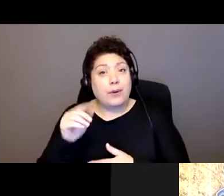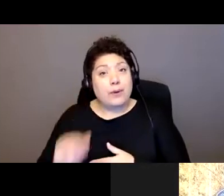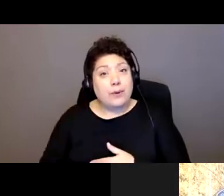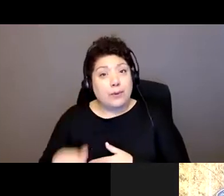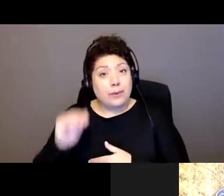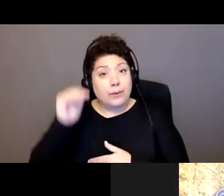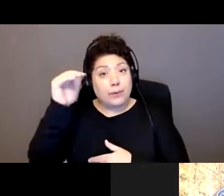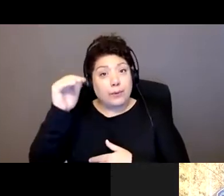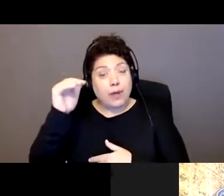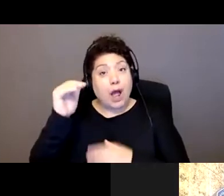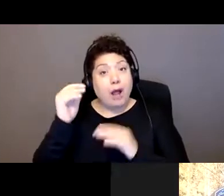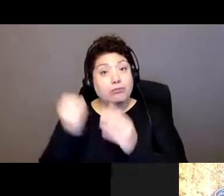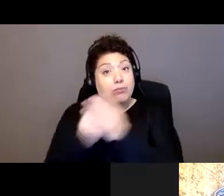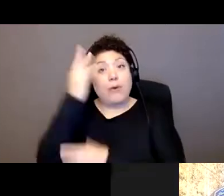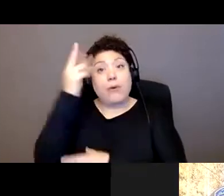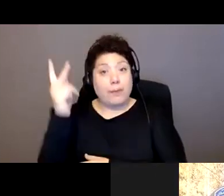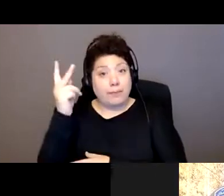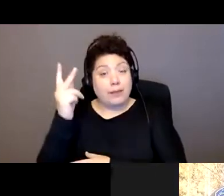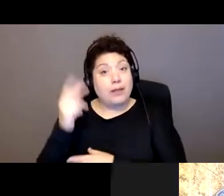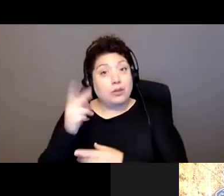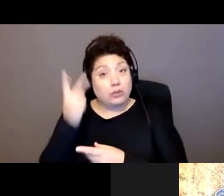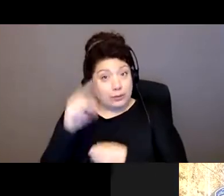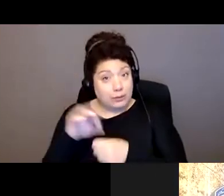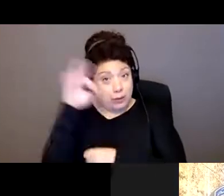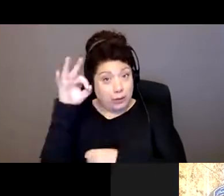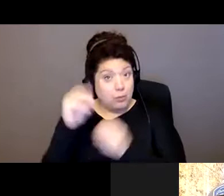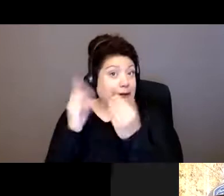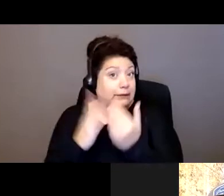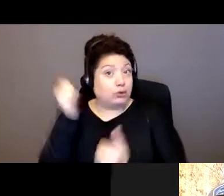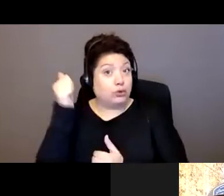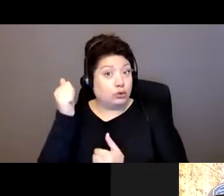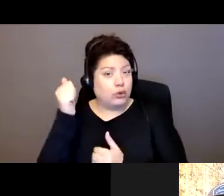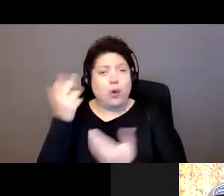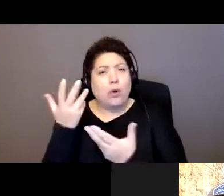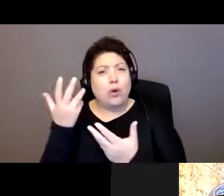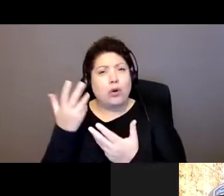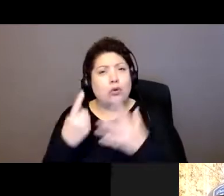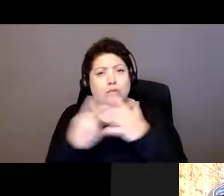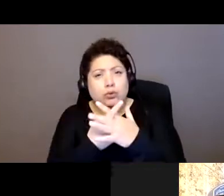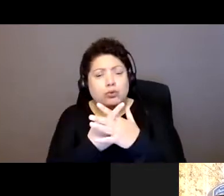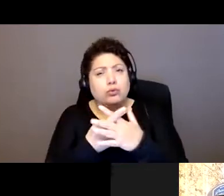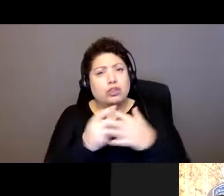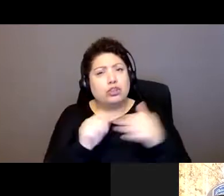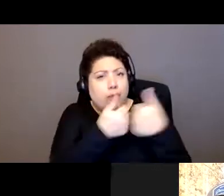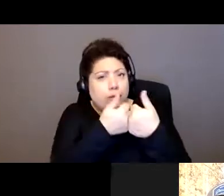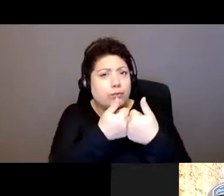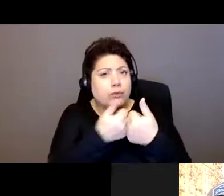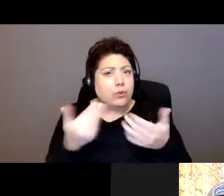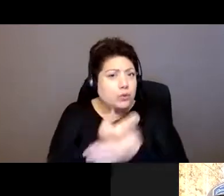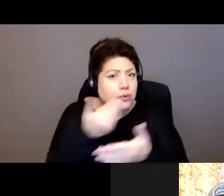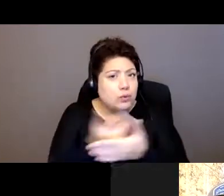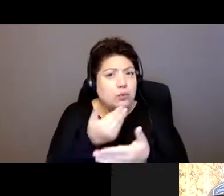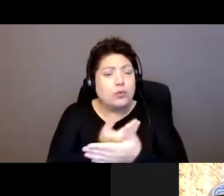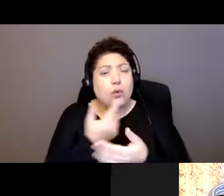person. Does it get easier, or do you face new or different challenges? So starting with Minnie